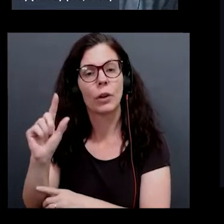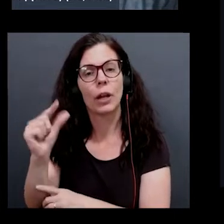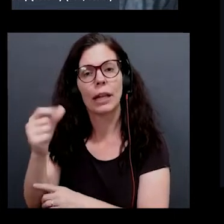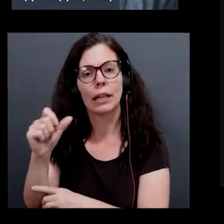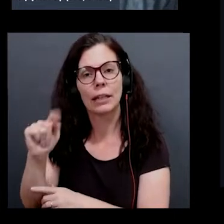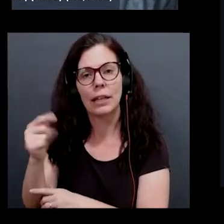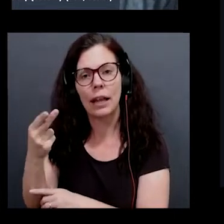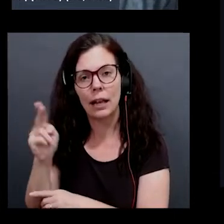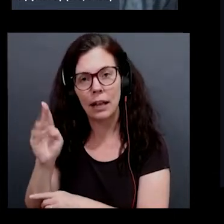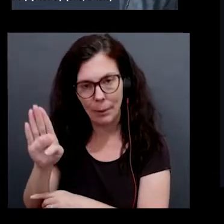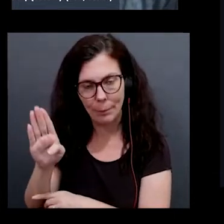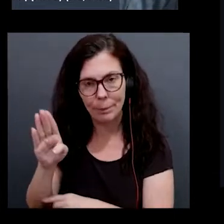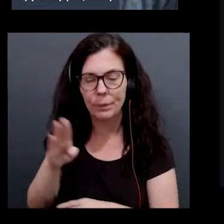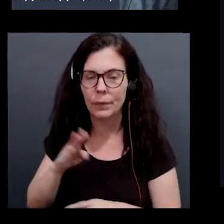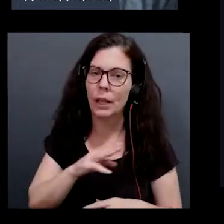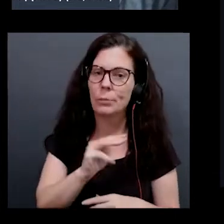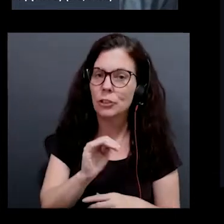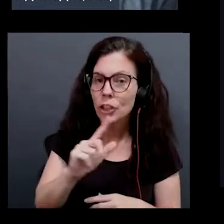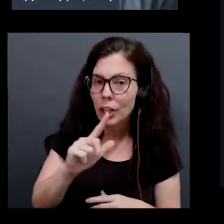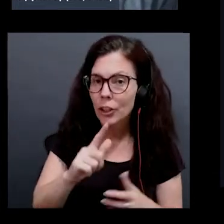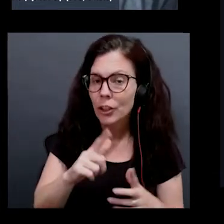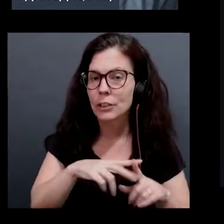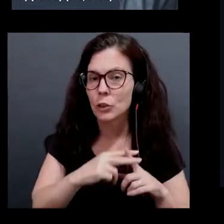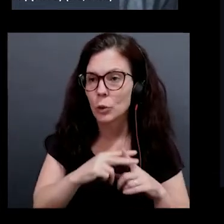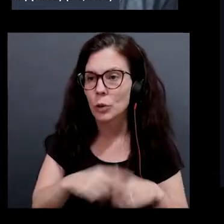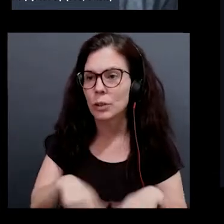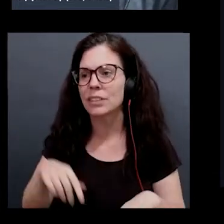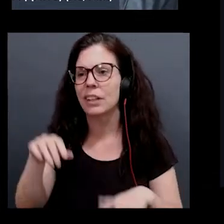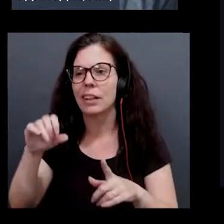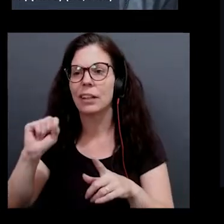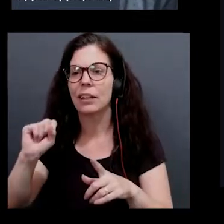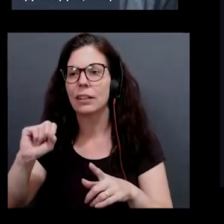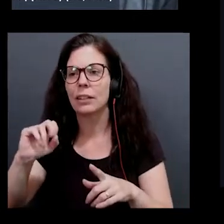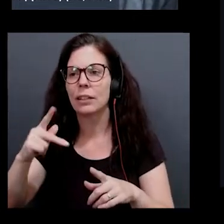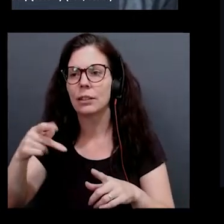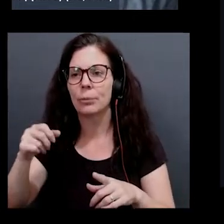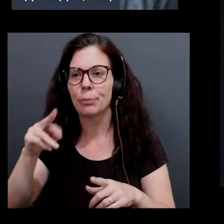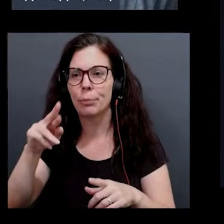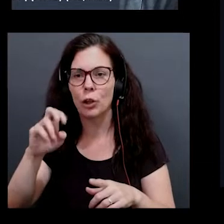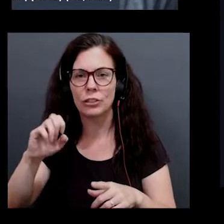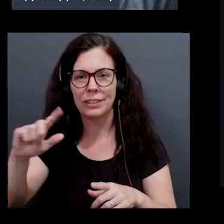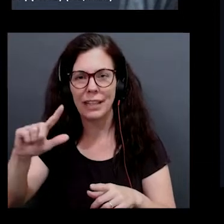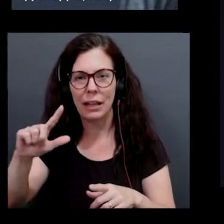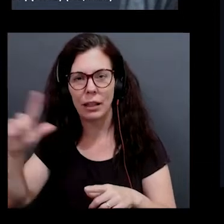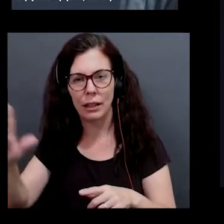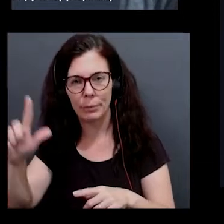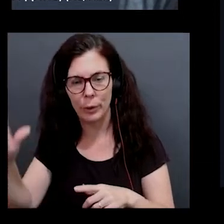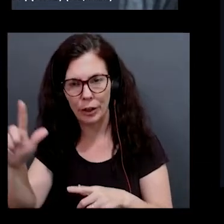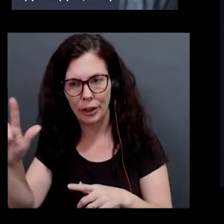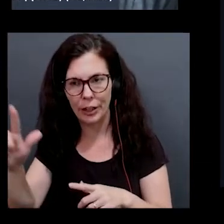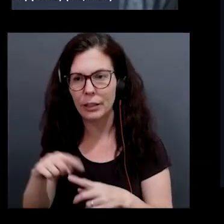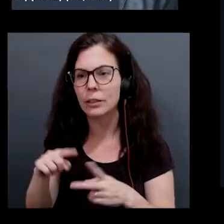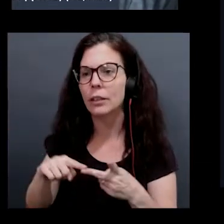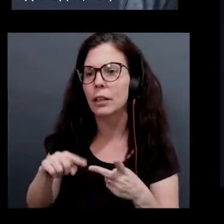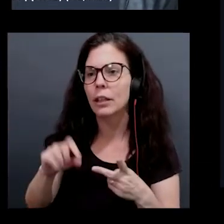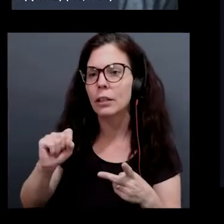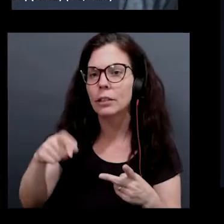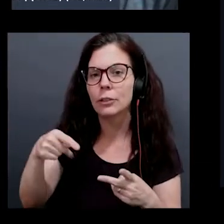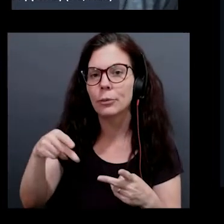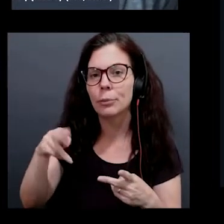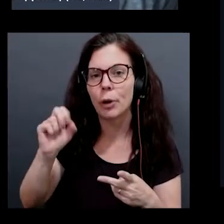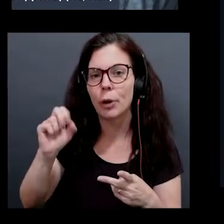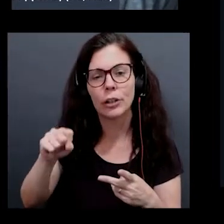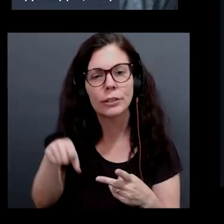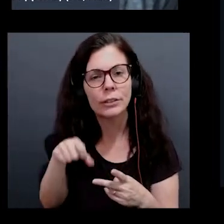tools, this is SparseML, our libraries for sparsification, SparseZoo, where we publish all of our sparse optimized models and